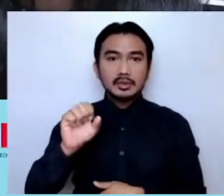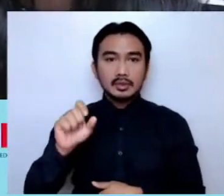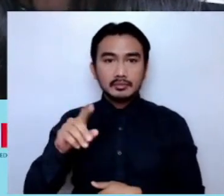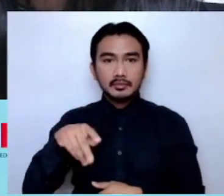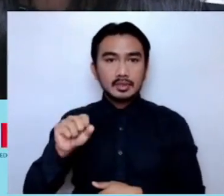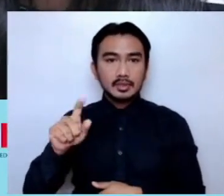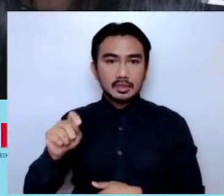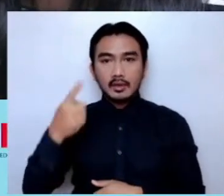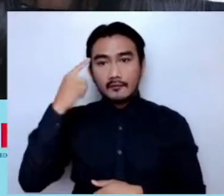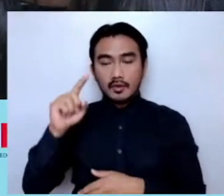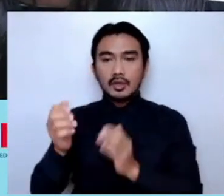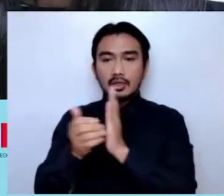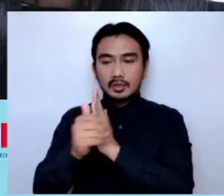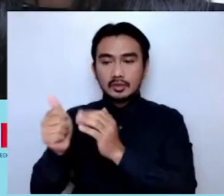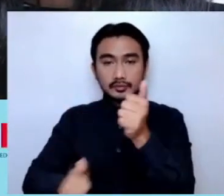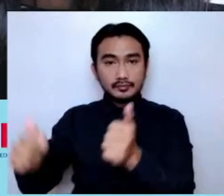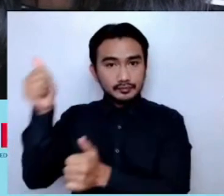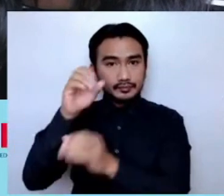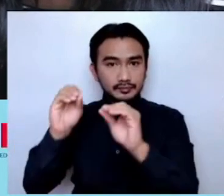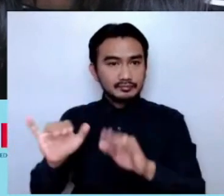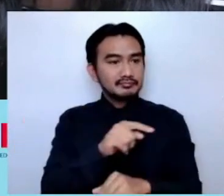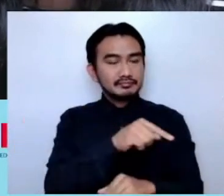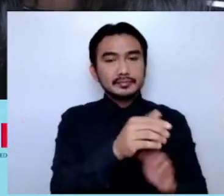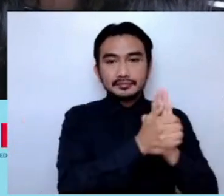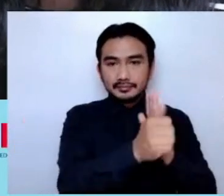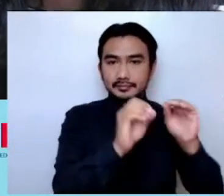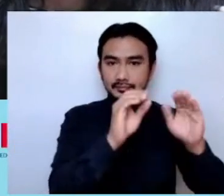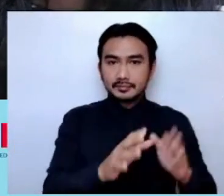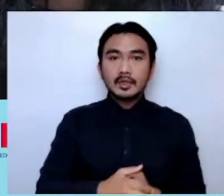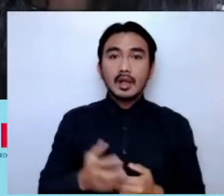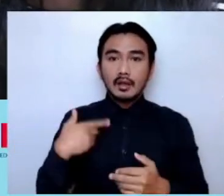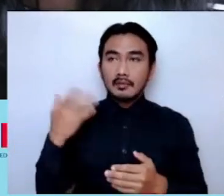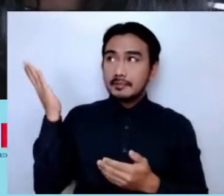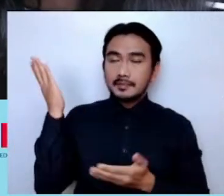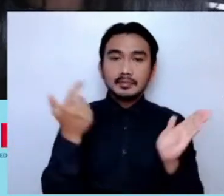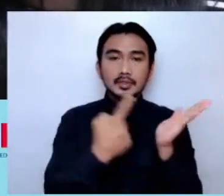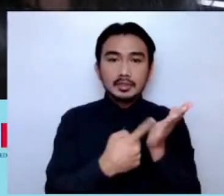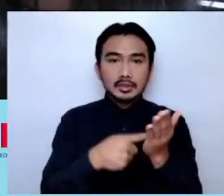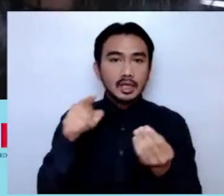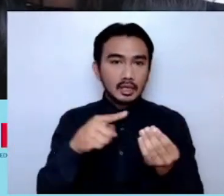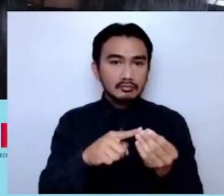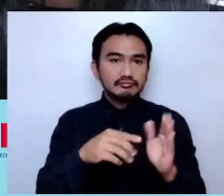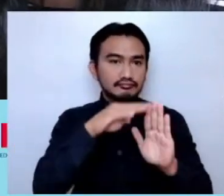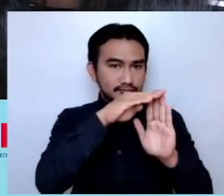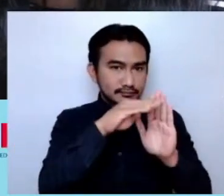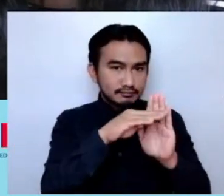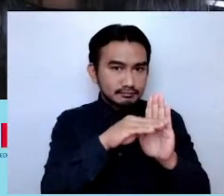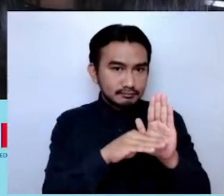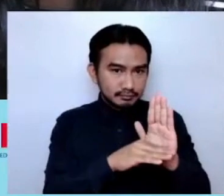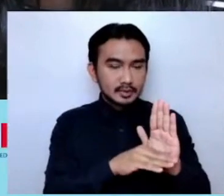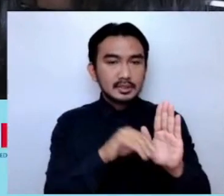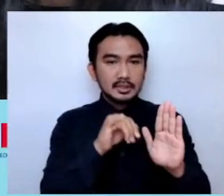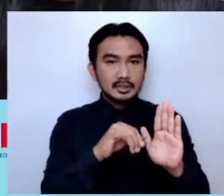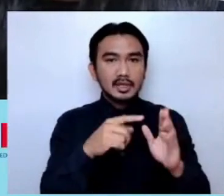and proficient teachers. So this tool, we discussed it in detail. All 19 indicators of our